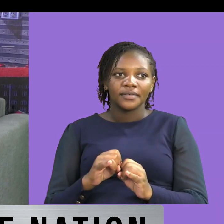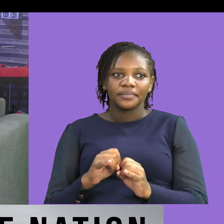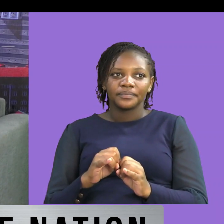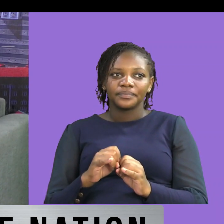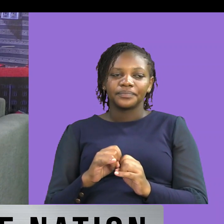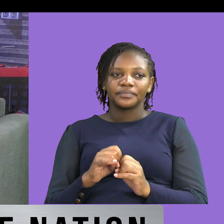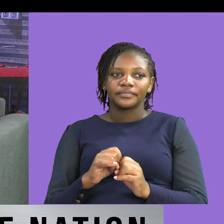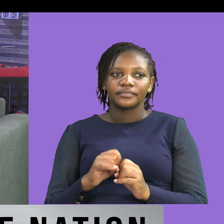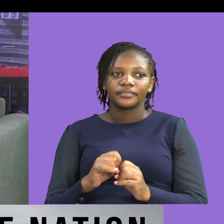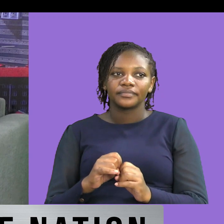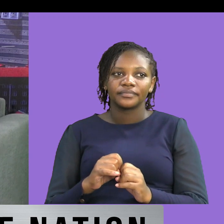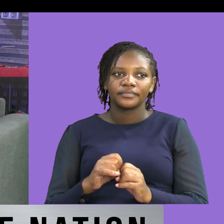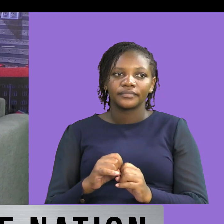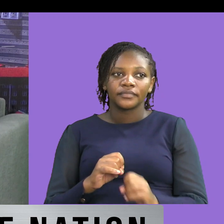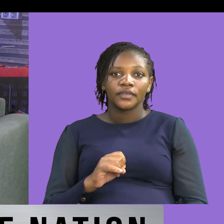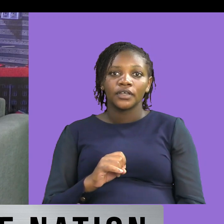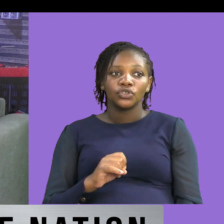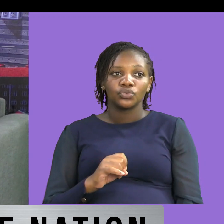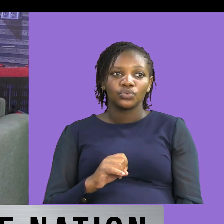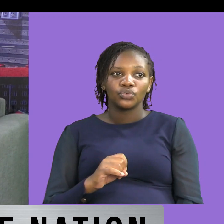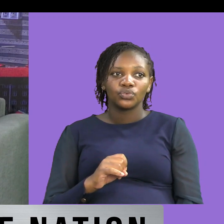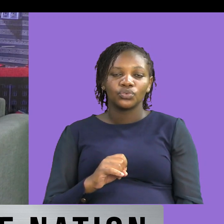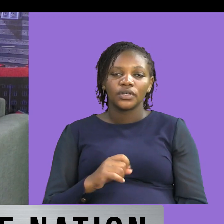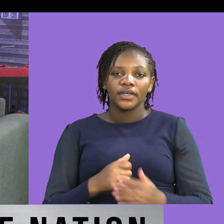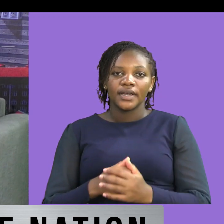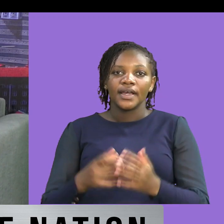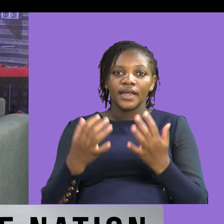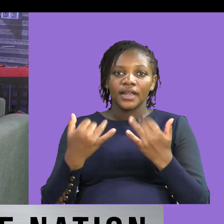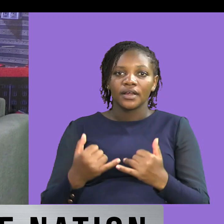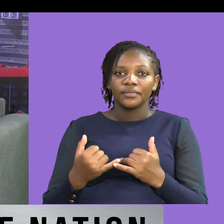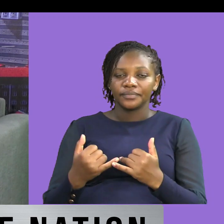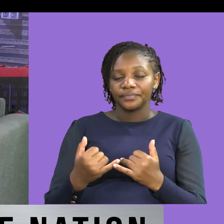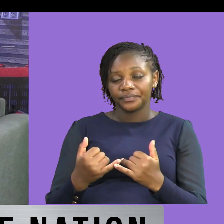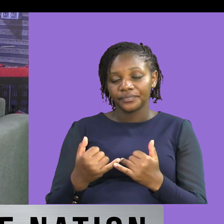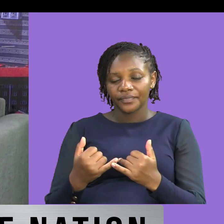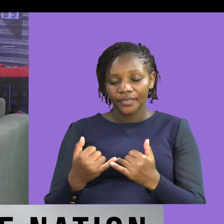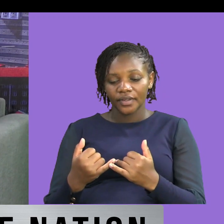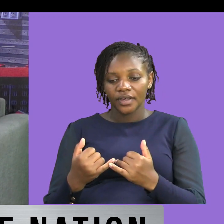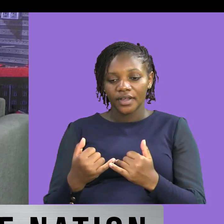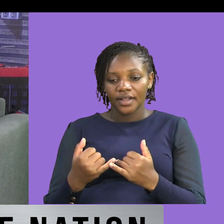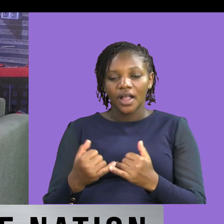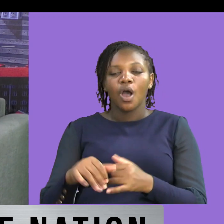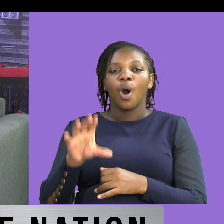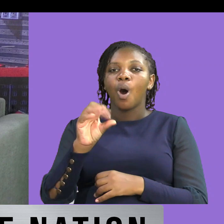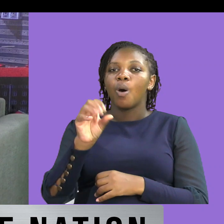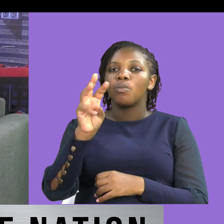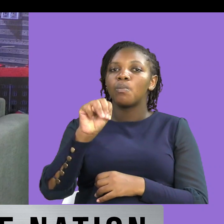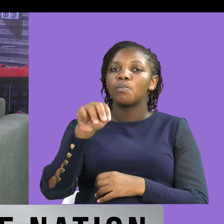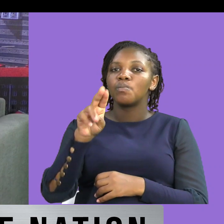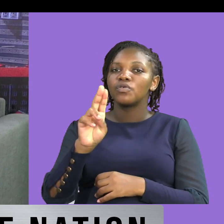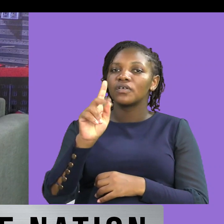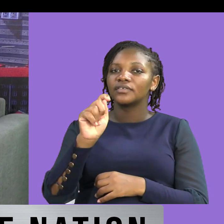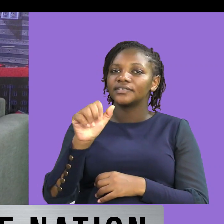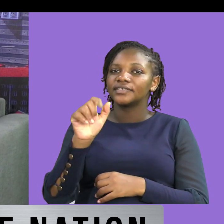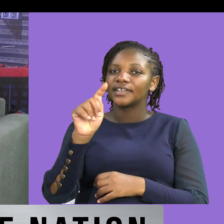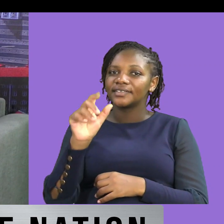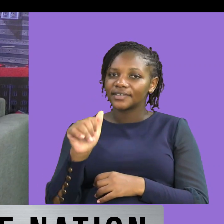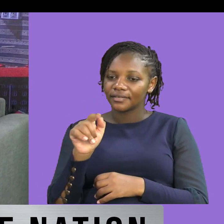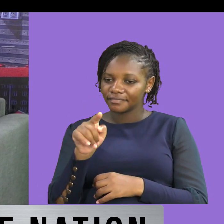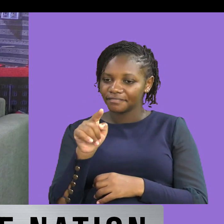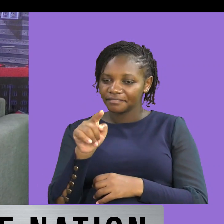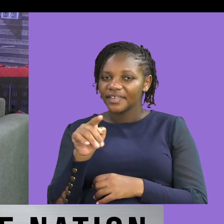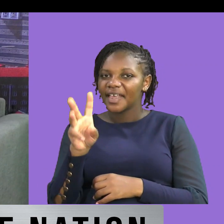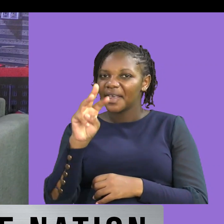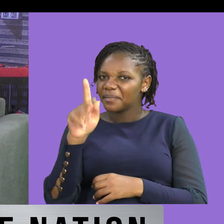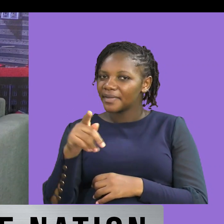like somebody who understands their role, Jonah, in that house so far, in my view, that is my view, it's my opinion, let